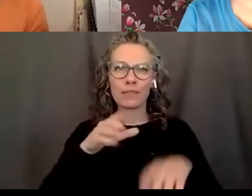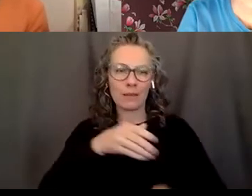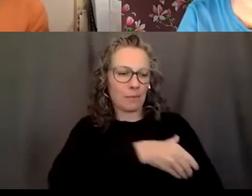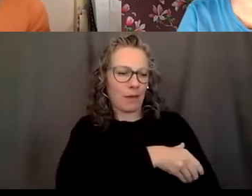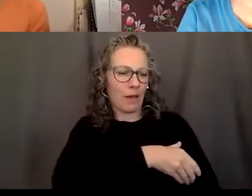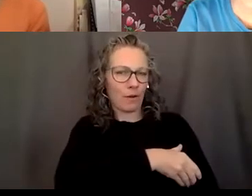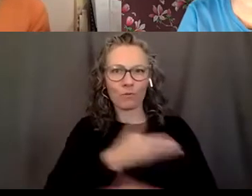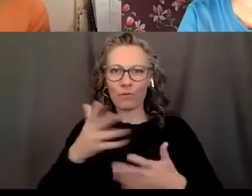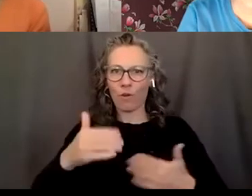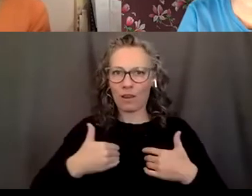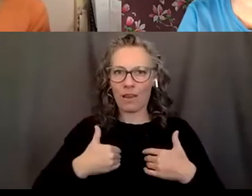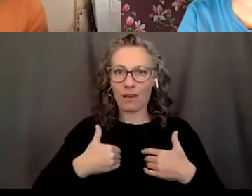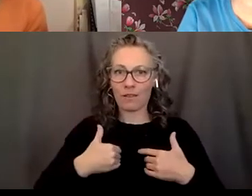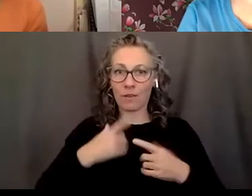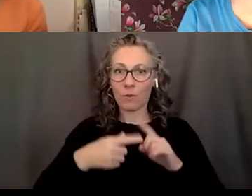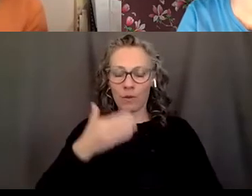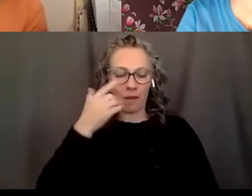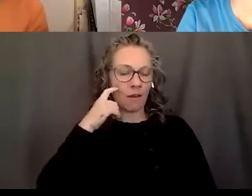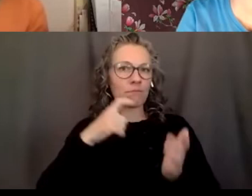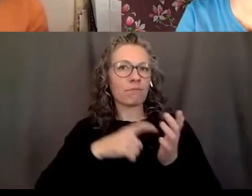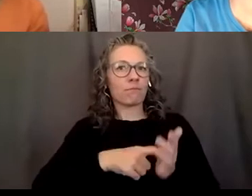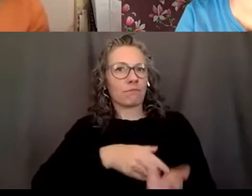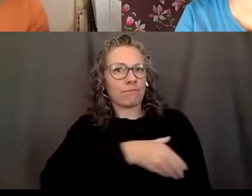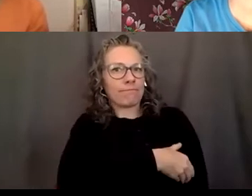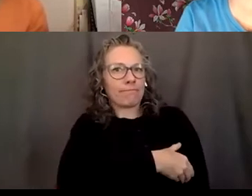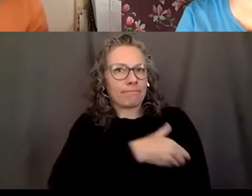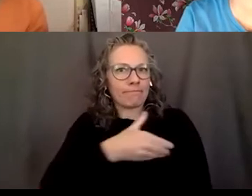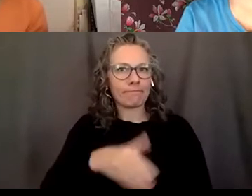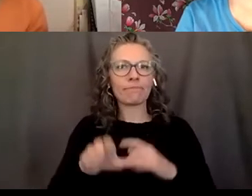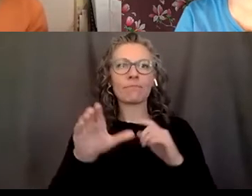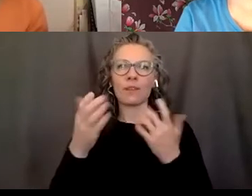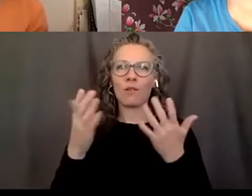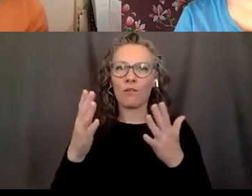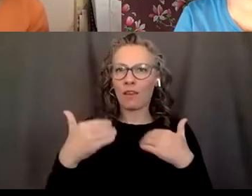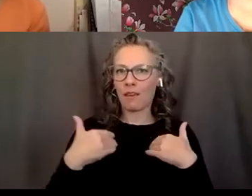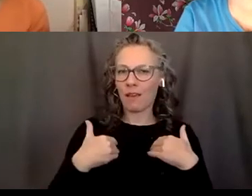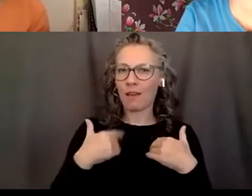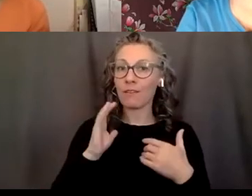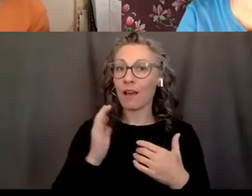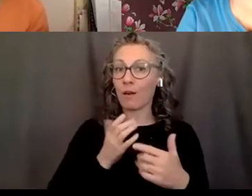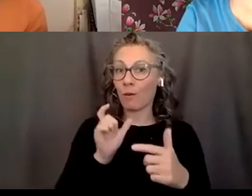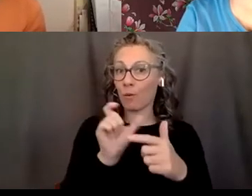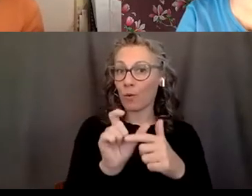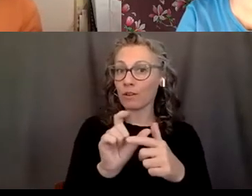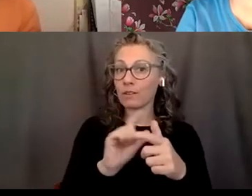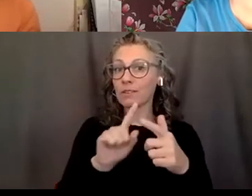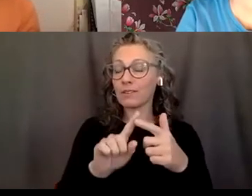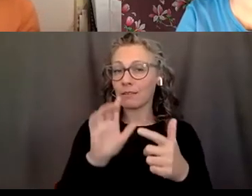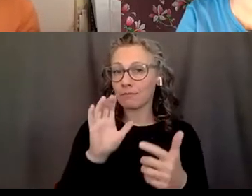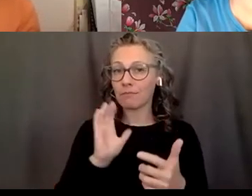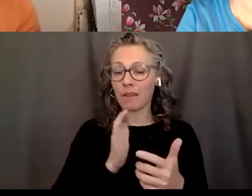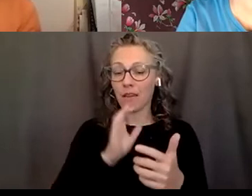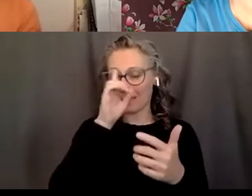because when we understand how powerful we are and we understand how powerful our words are, our intentions can really become so much